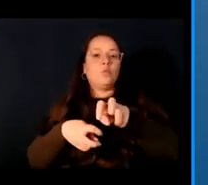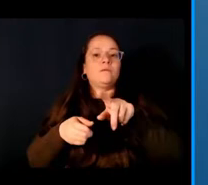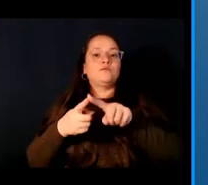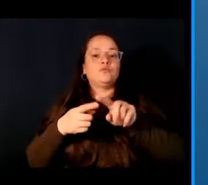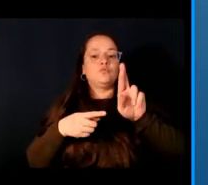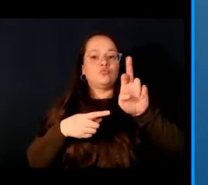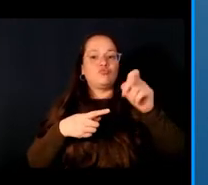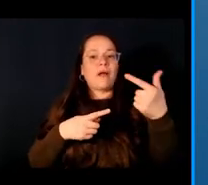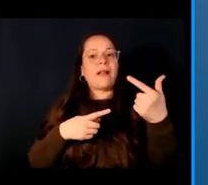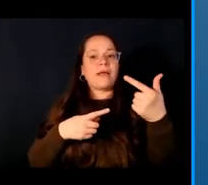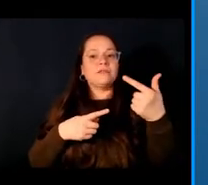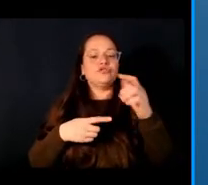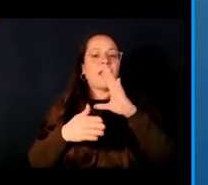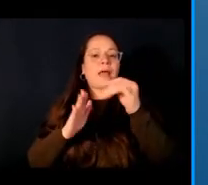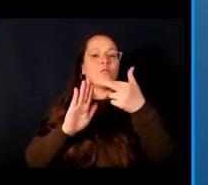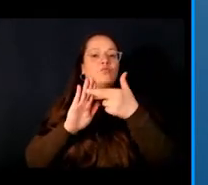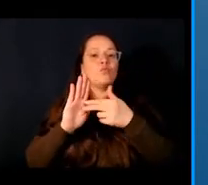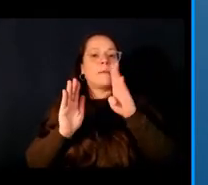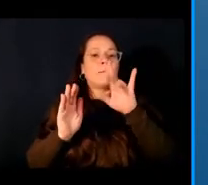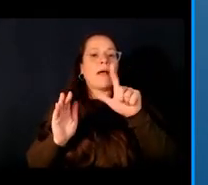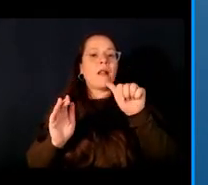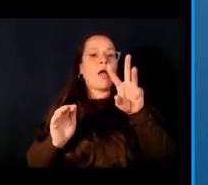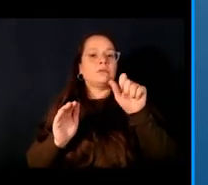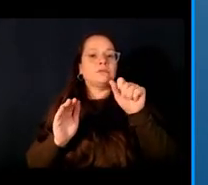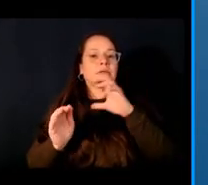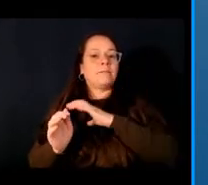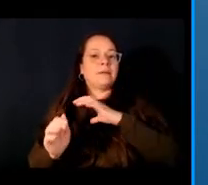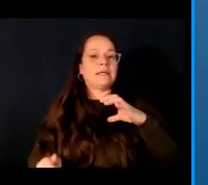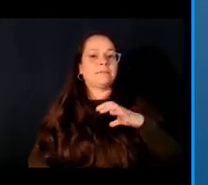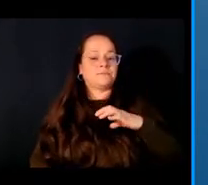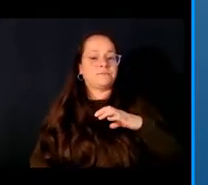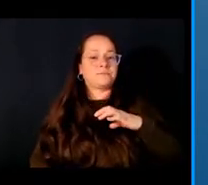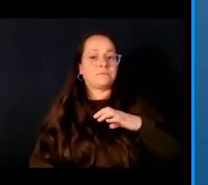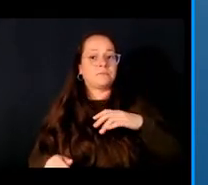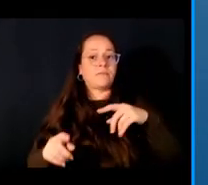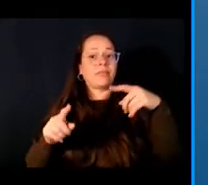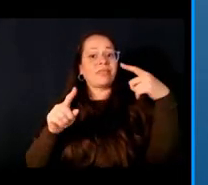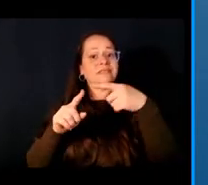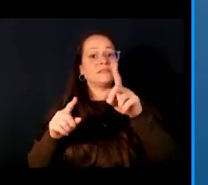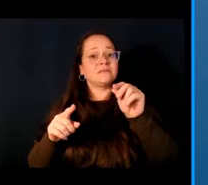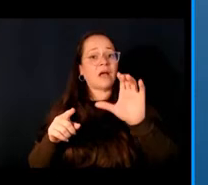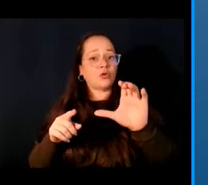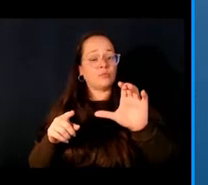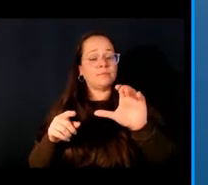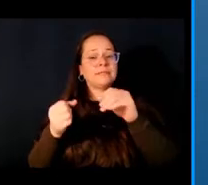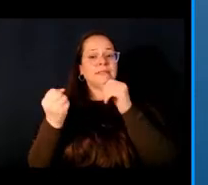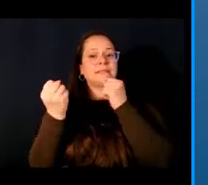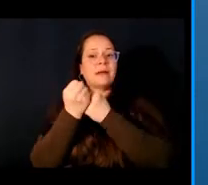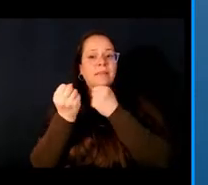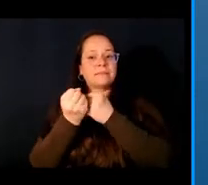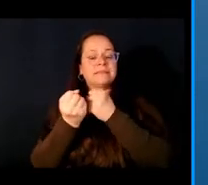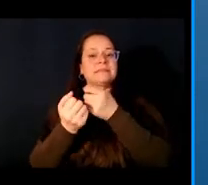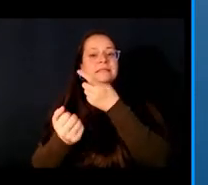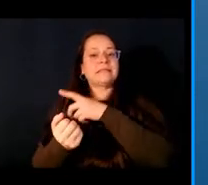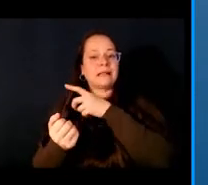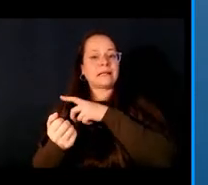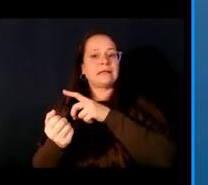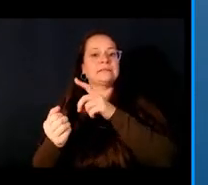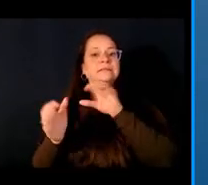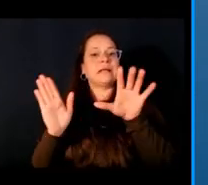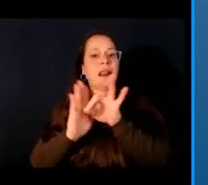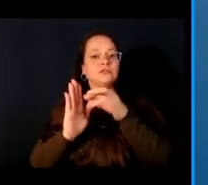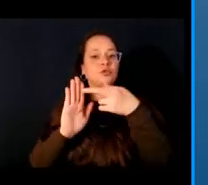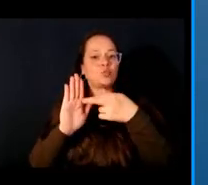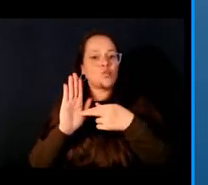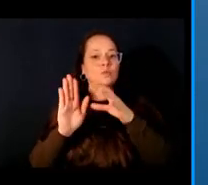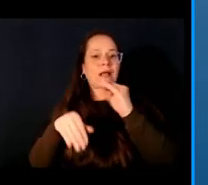regulations and the rules and bylaws committee this document supplements the delegate selection rules and the call for